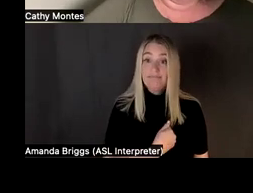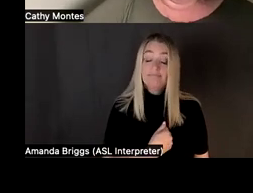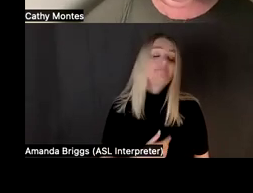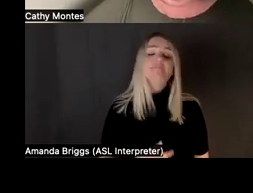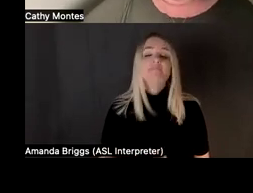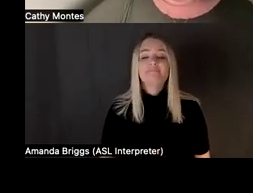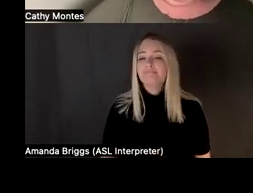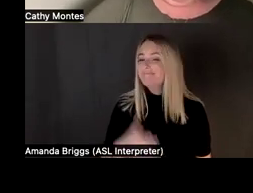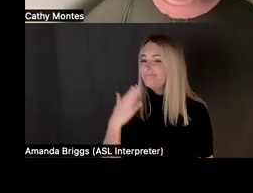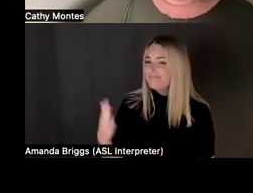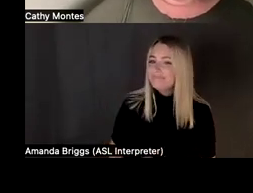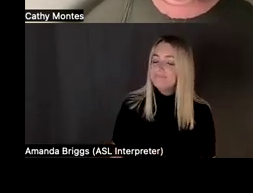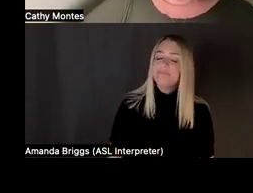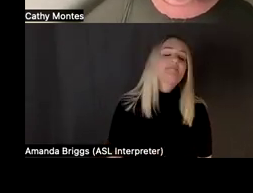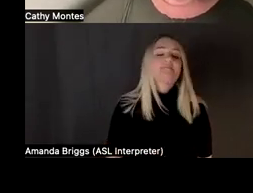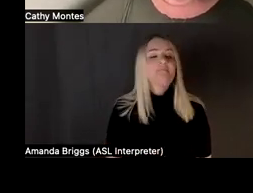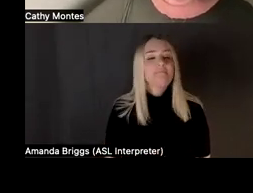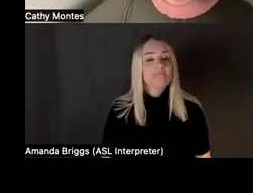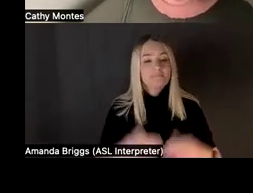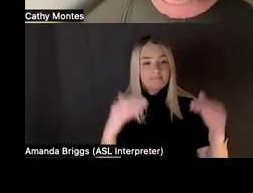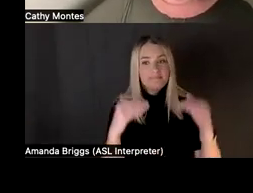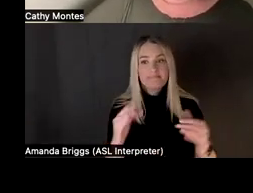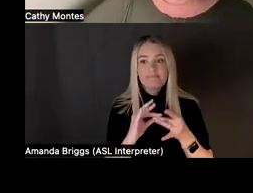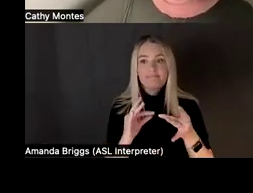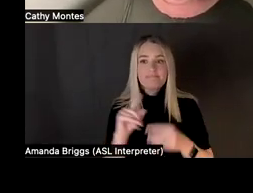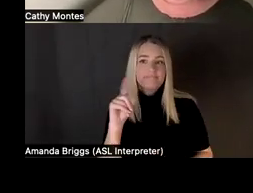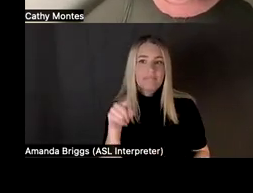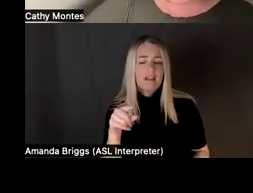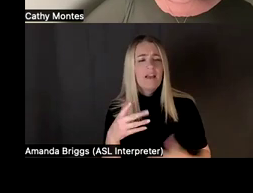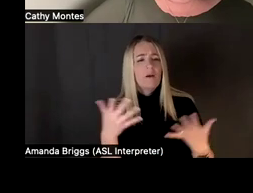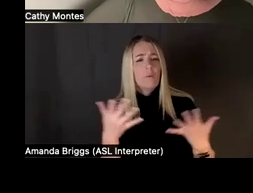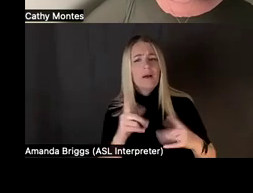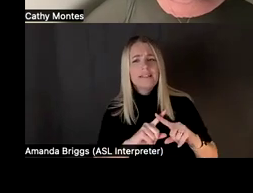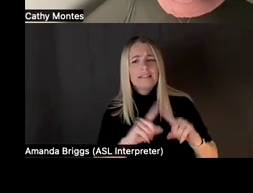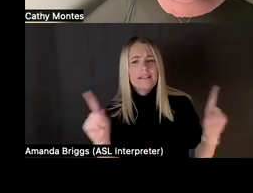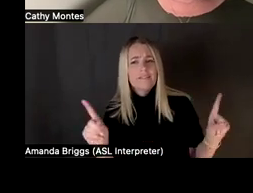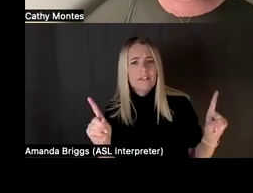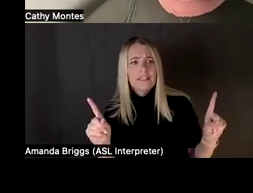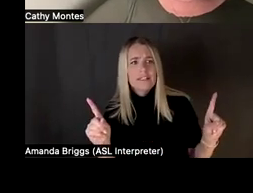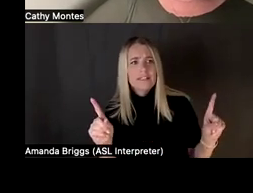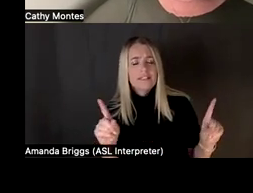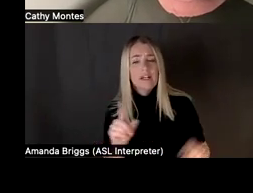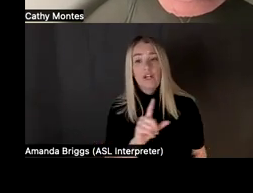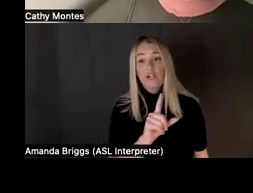Sharetta. The next question is, what are the differences between the